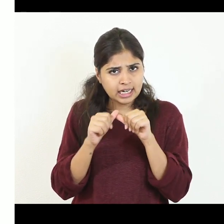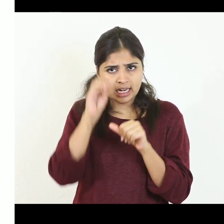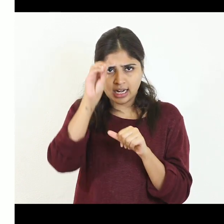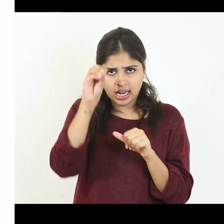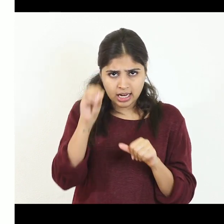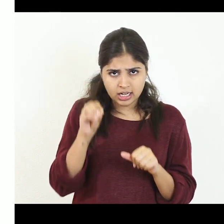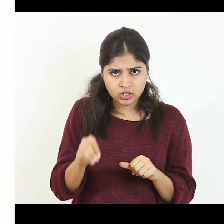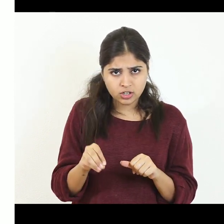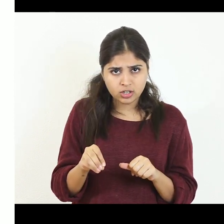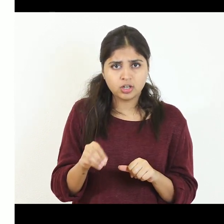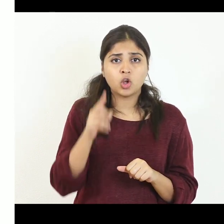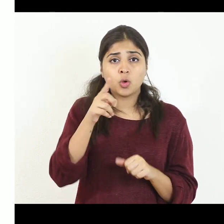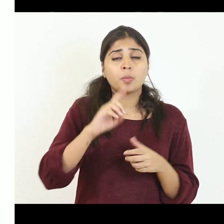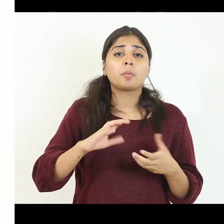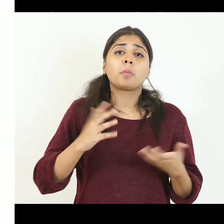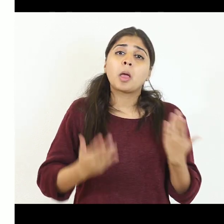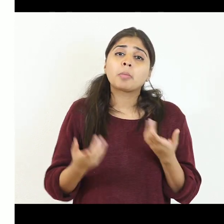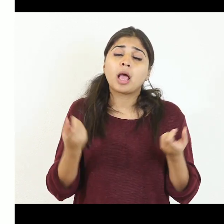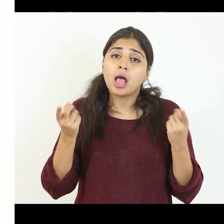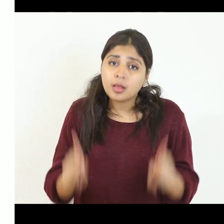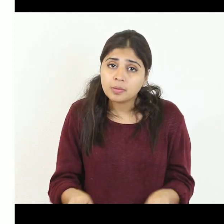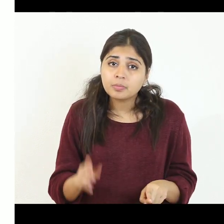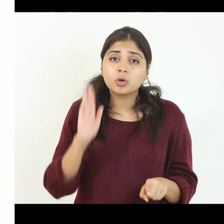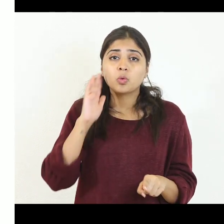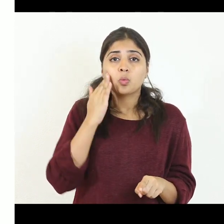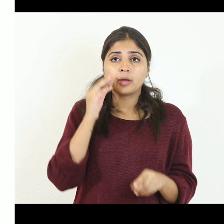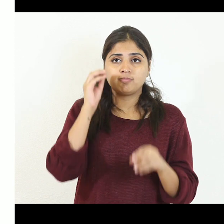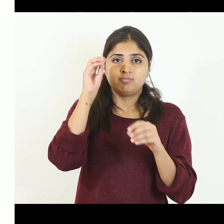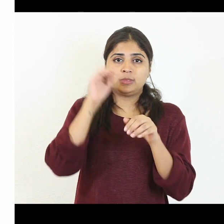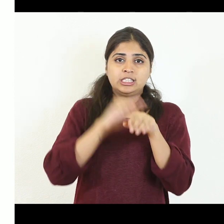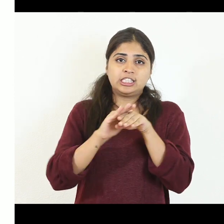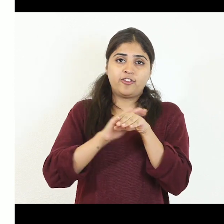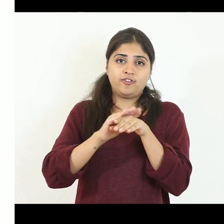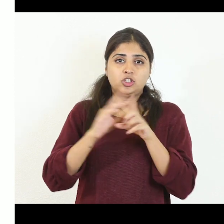while undertaking data entry services.